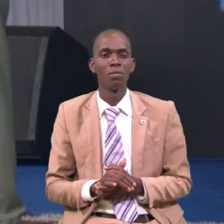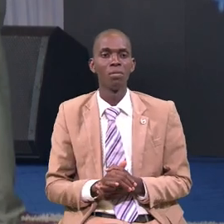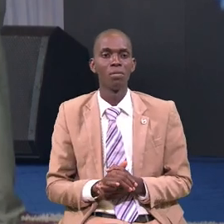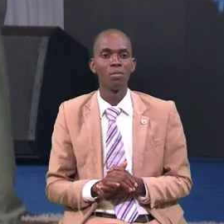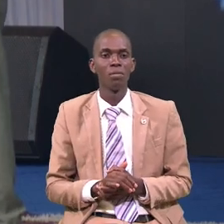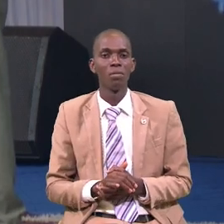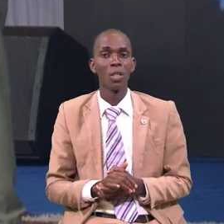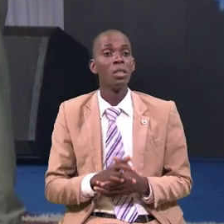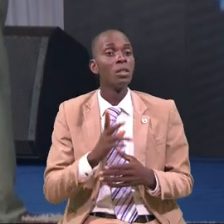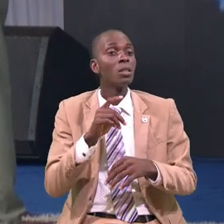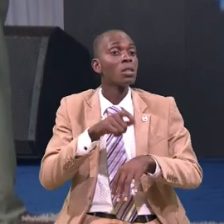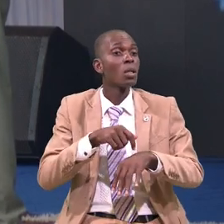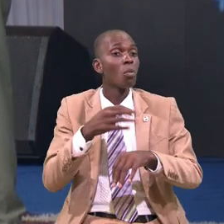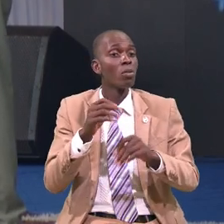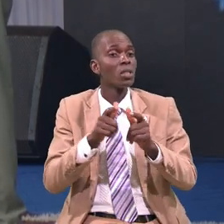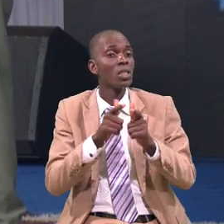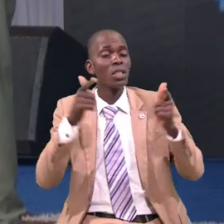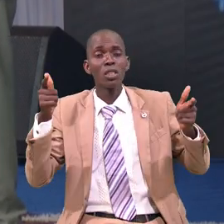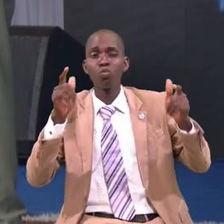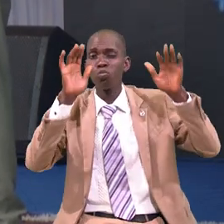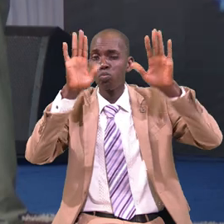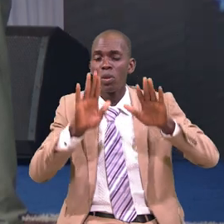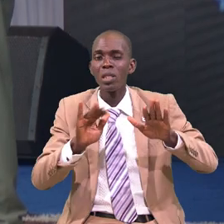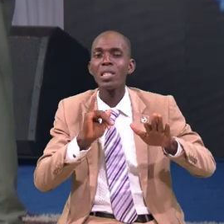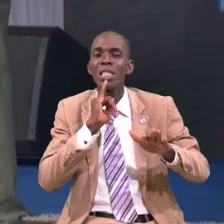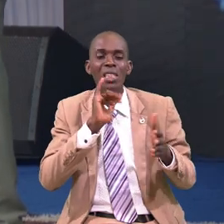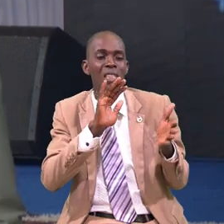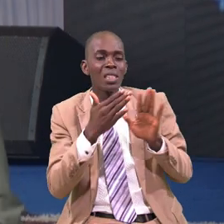The time of the great tribulation is the time of great suffering.